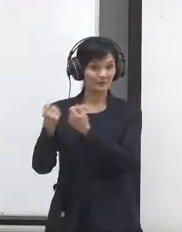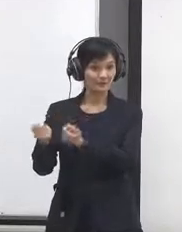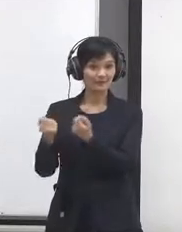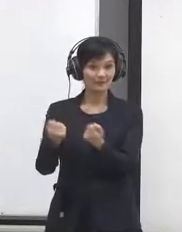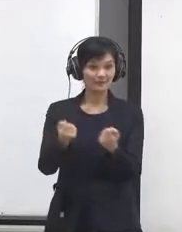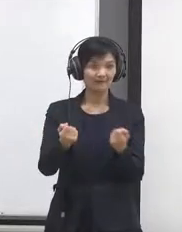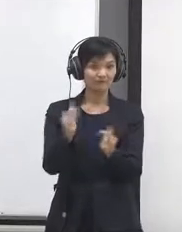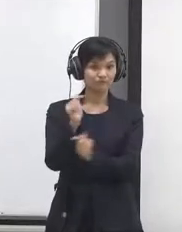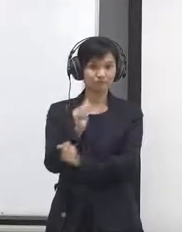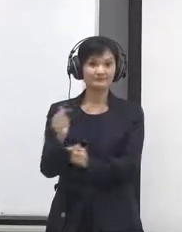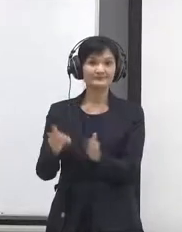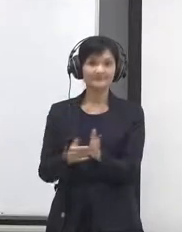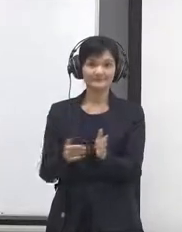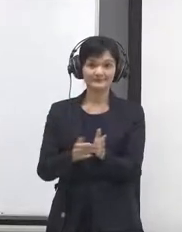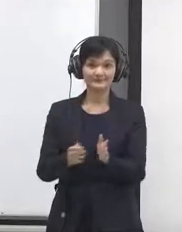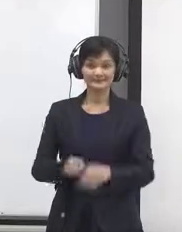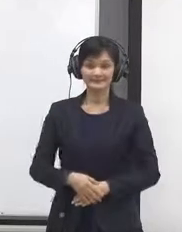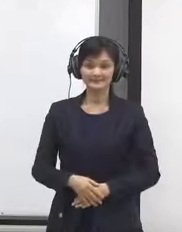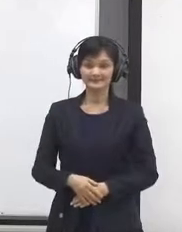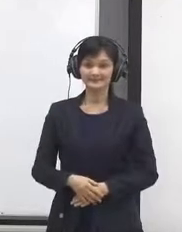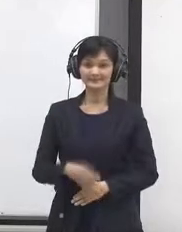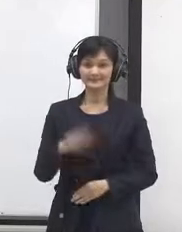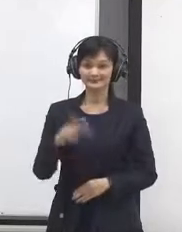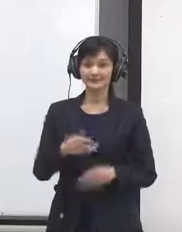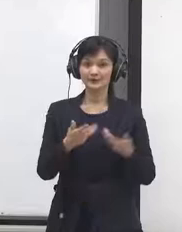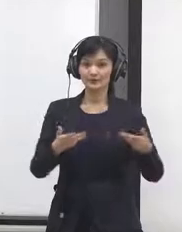also speakers from Toronto.